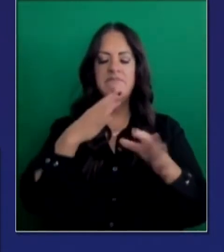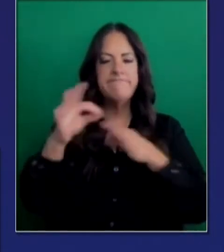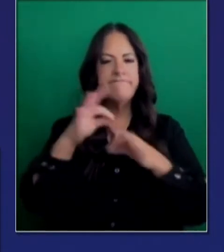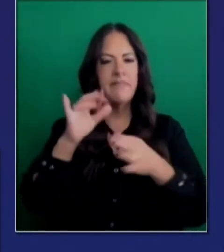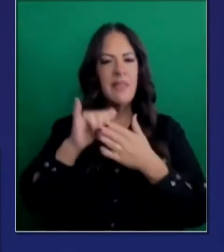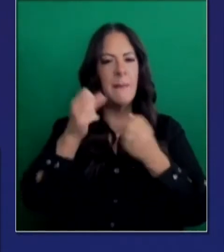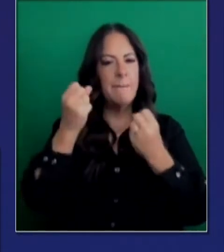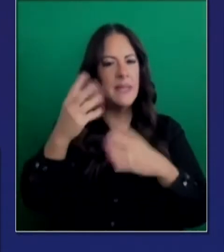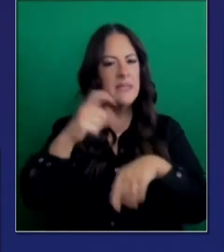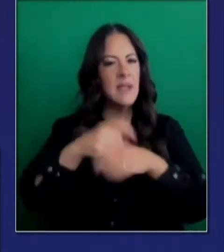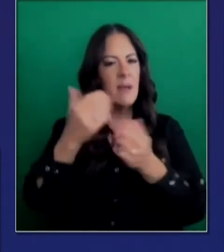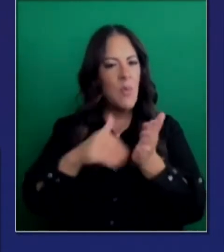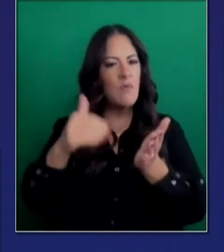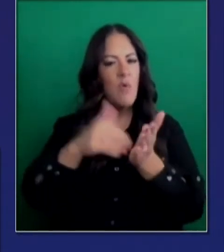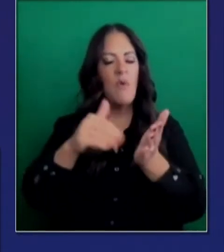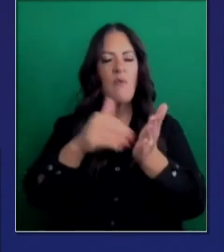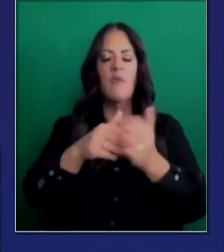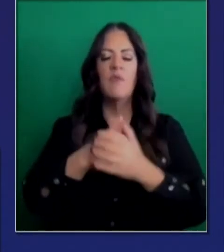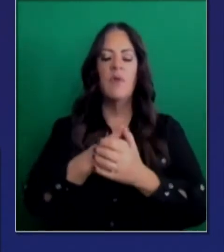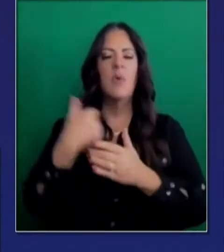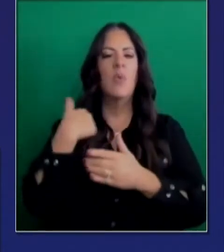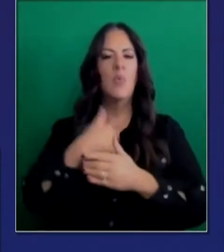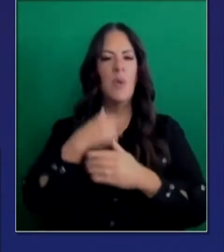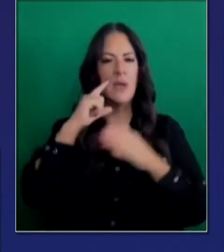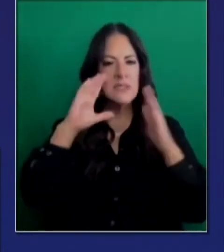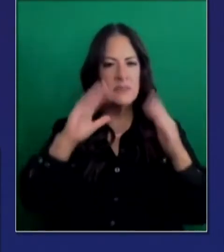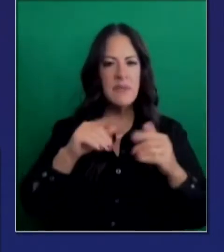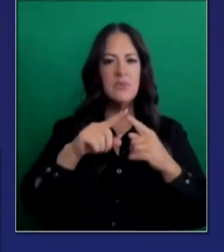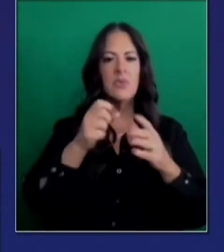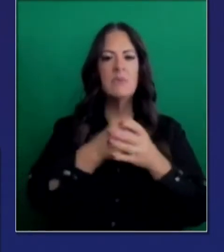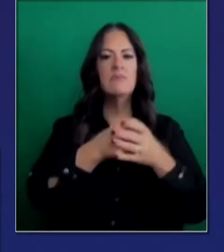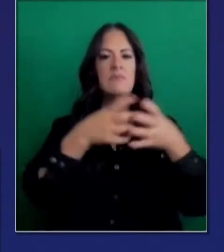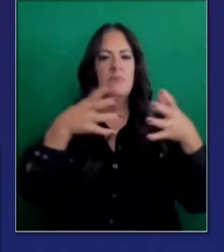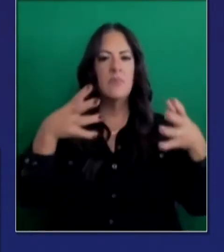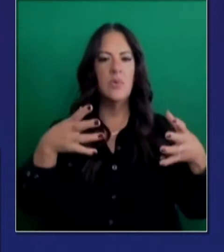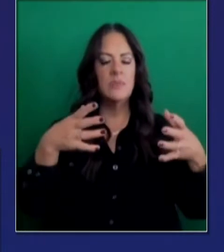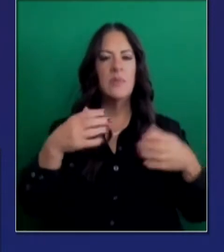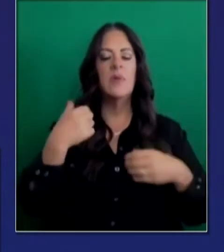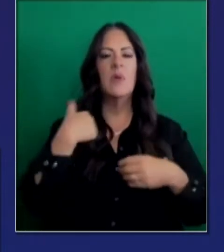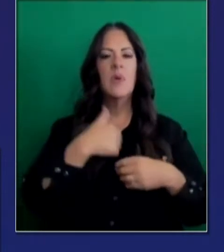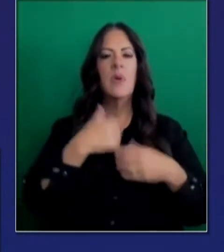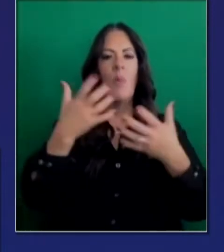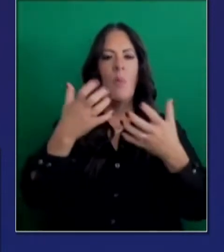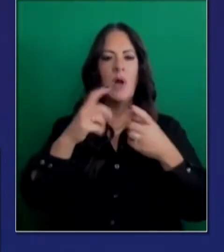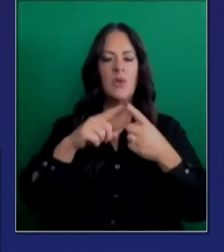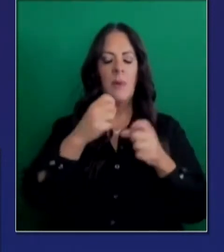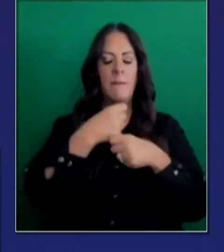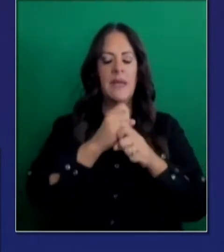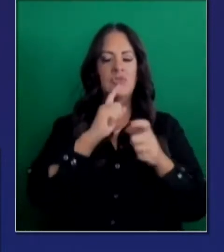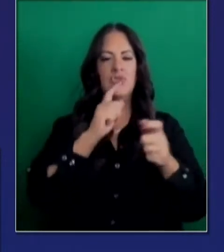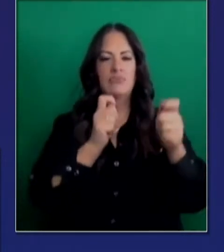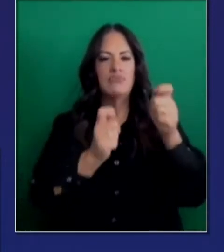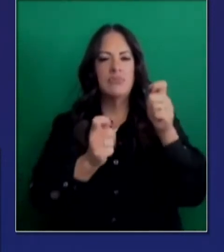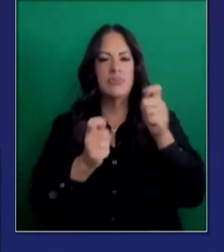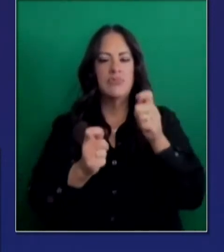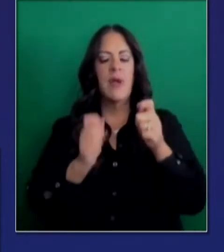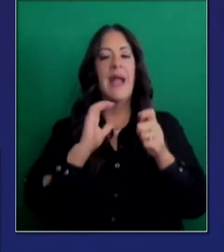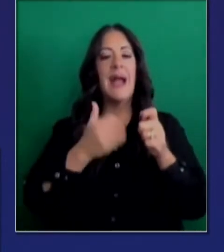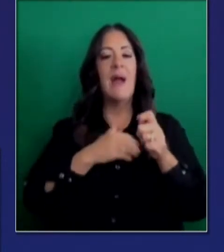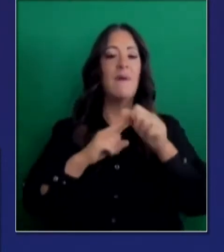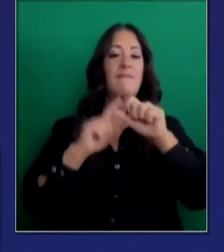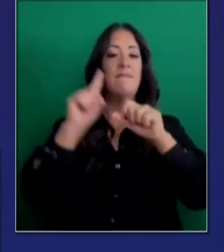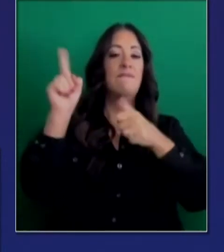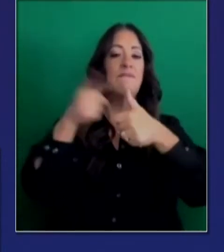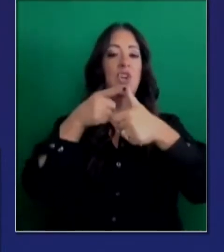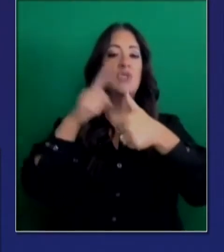this expanded pool, the loosening of our tiers, or rather phases, and within those phases, the tiers,